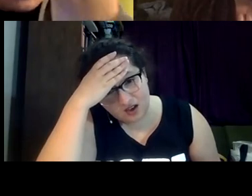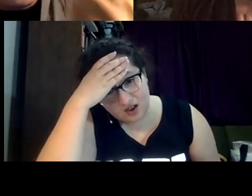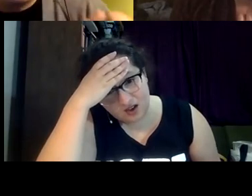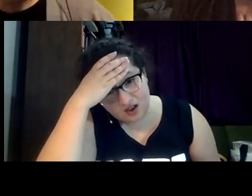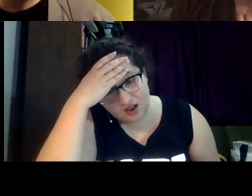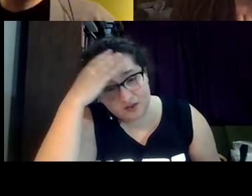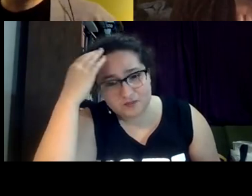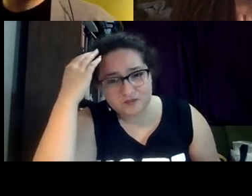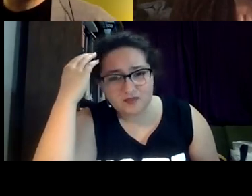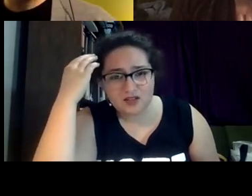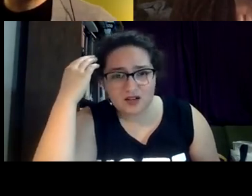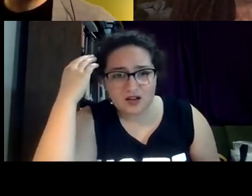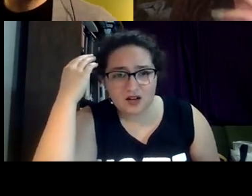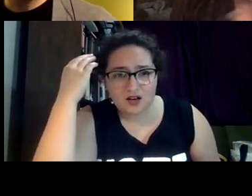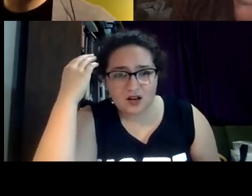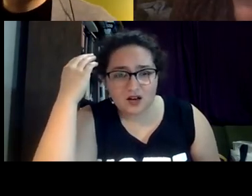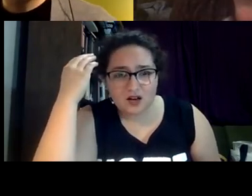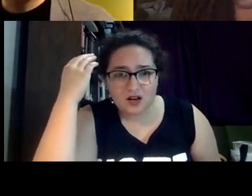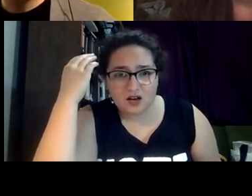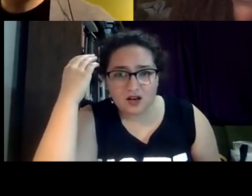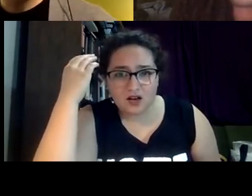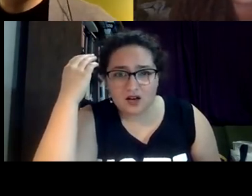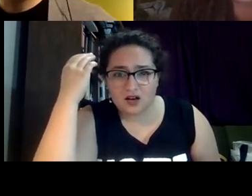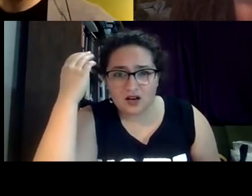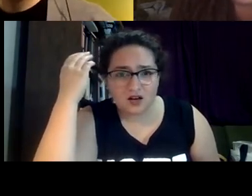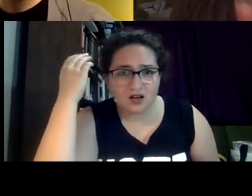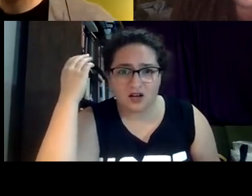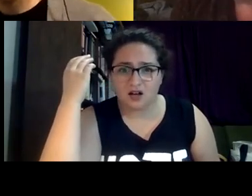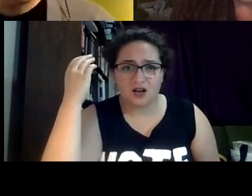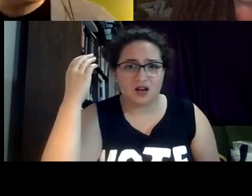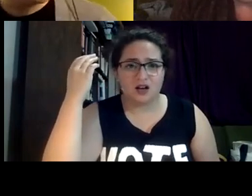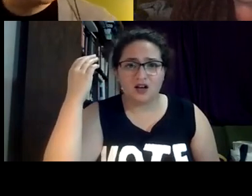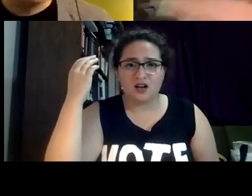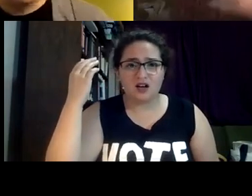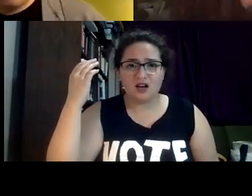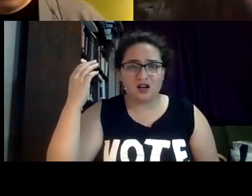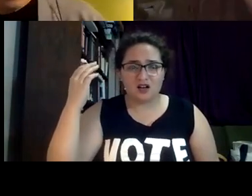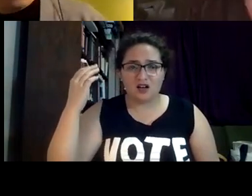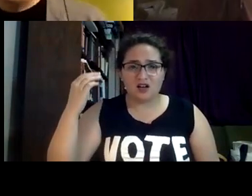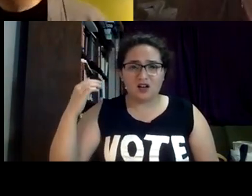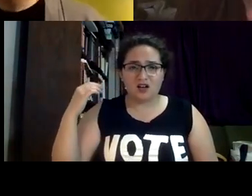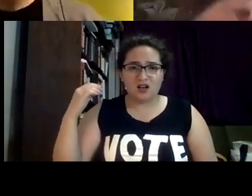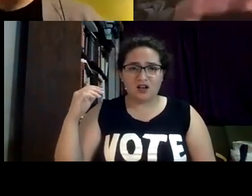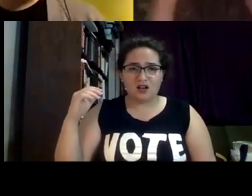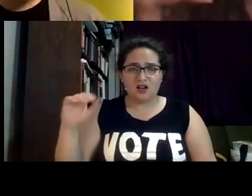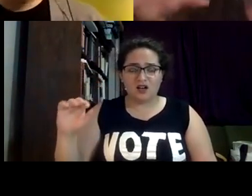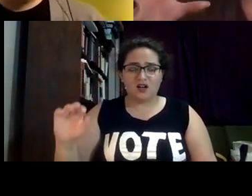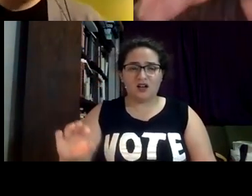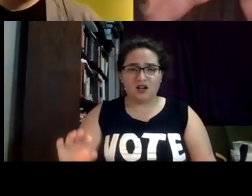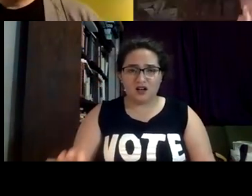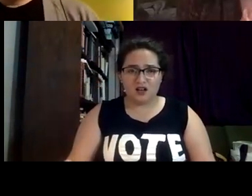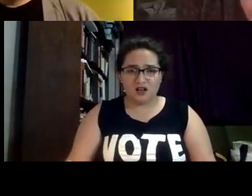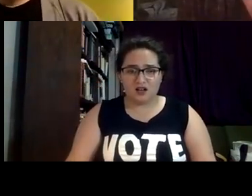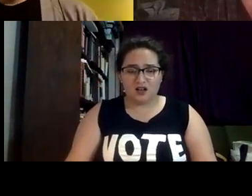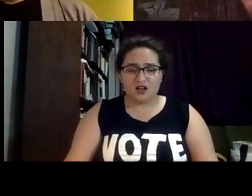yourselves to them. No, okay. We but have to be really saying something or missing out on a real opportunity to engage the